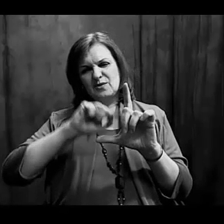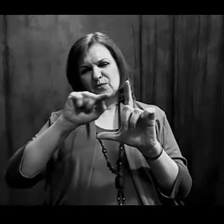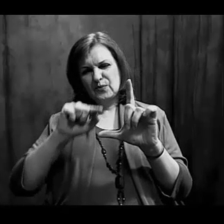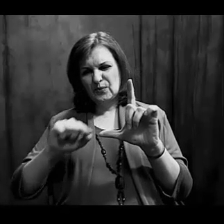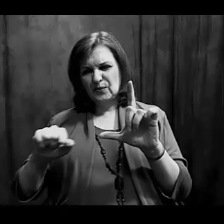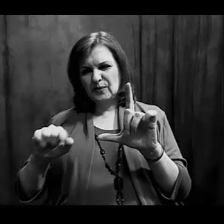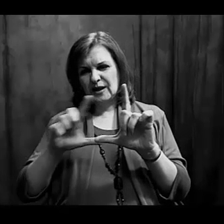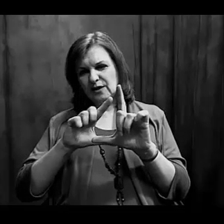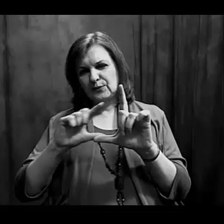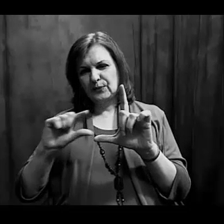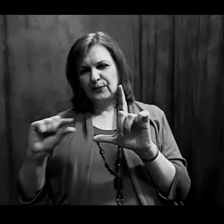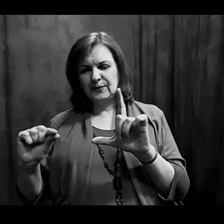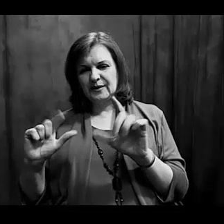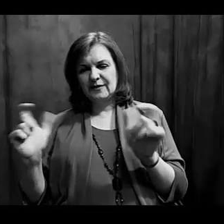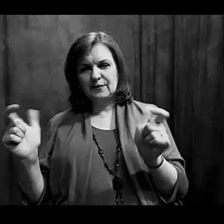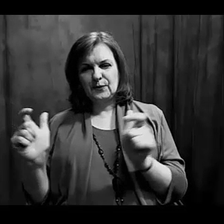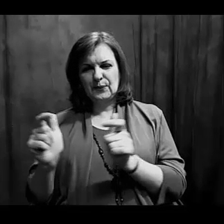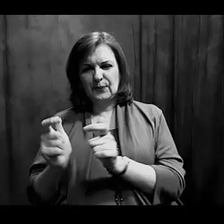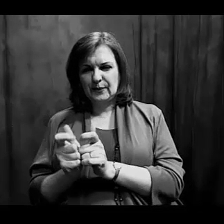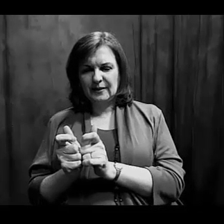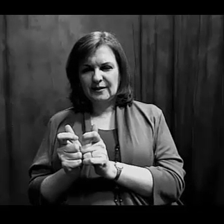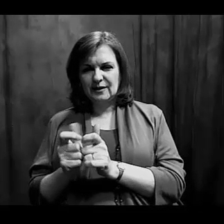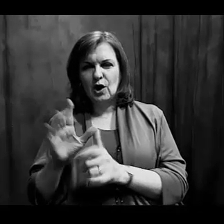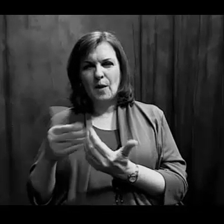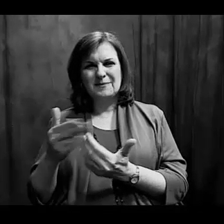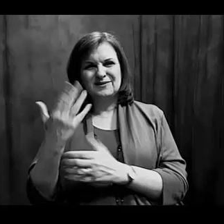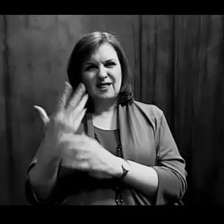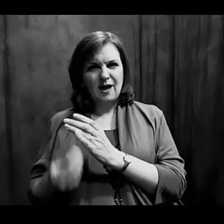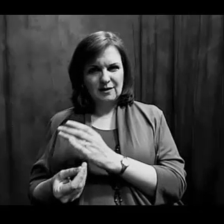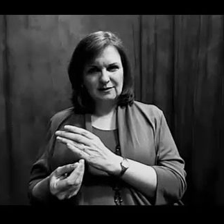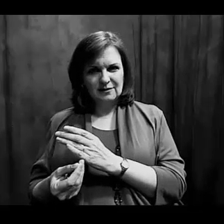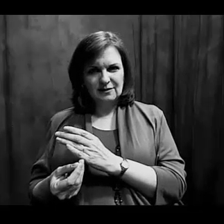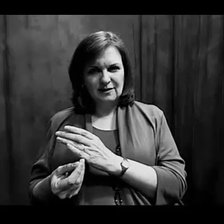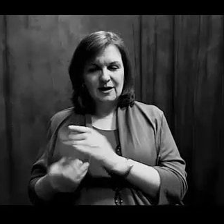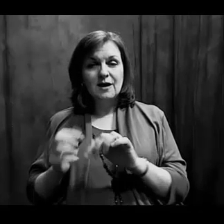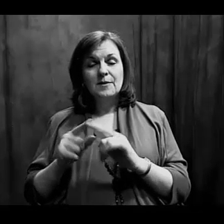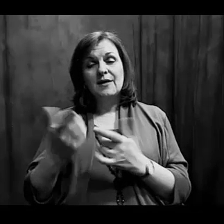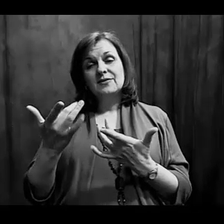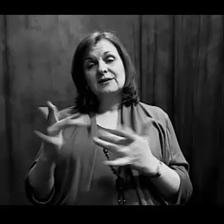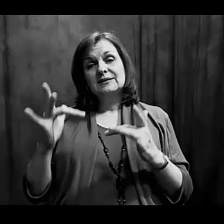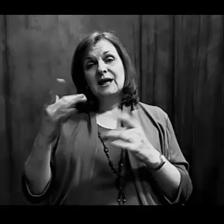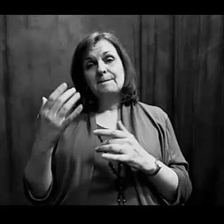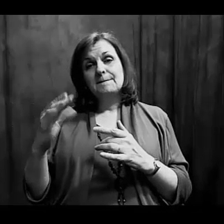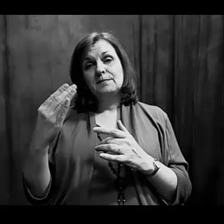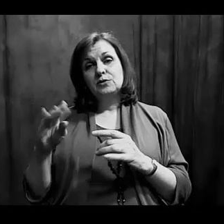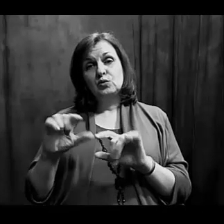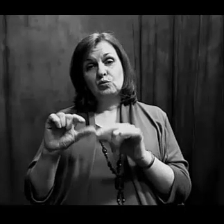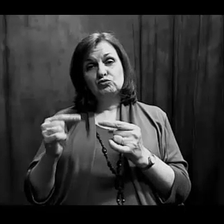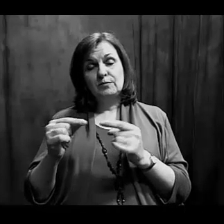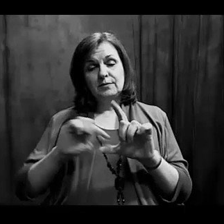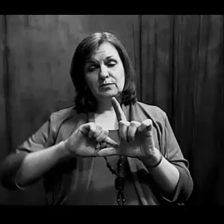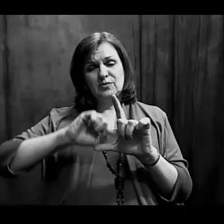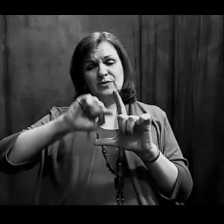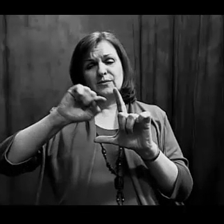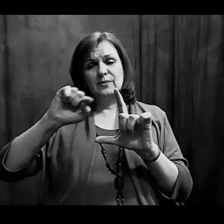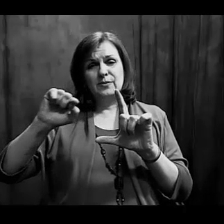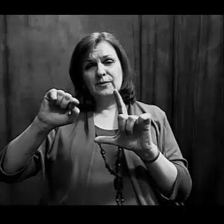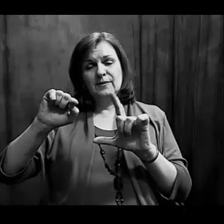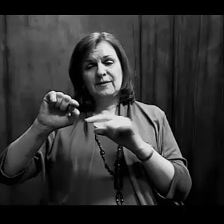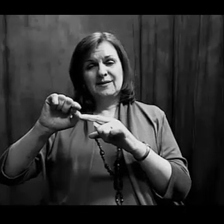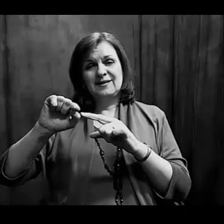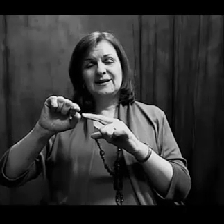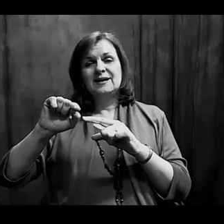essentially eliminated here, right? Over time, population size falls way off, but the light